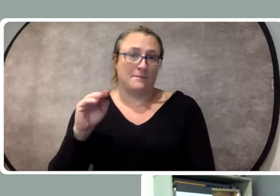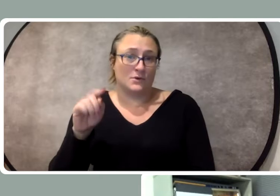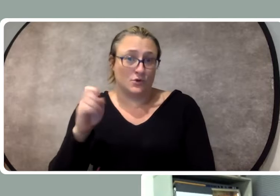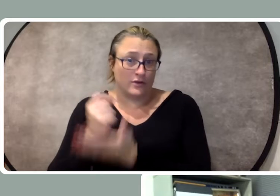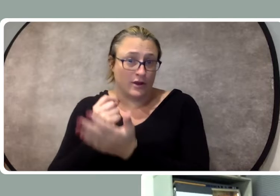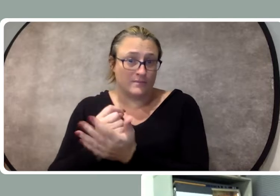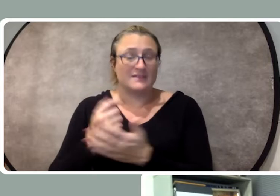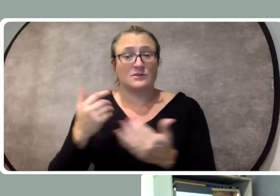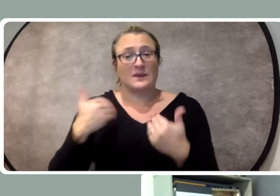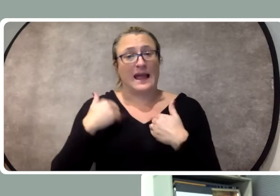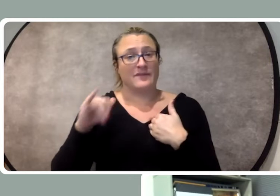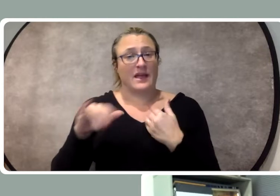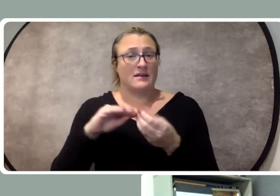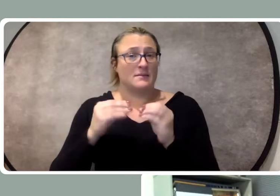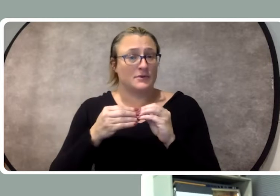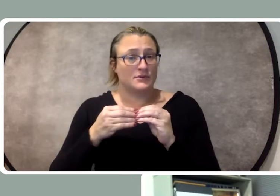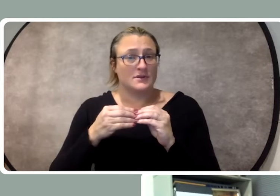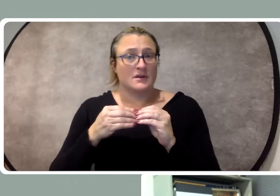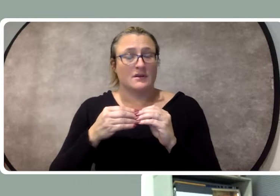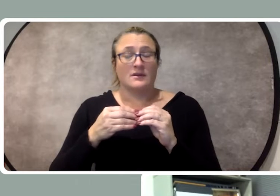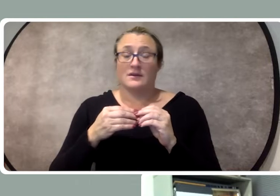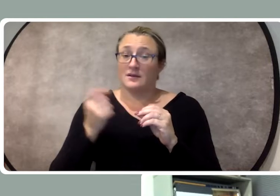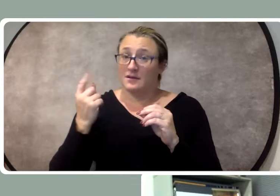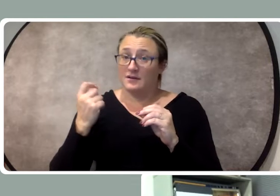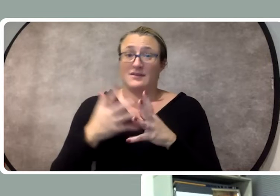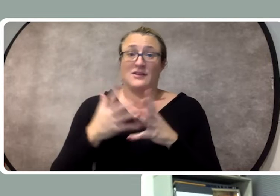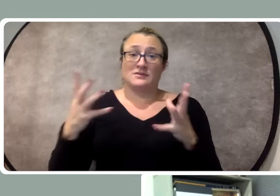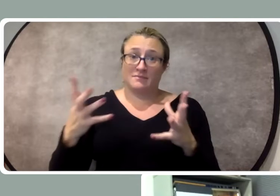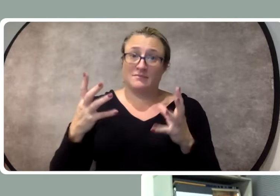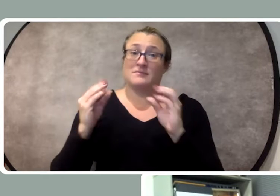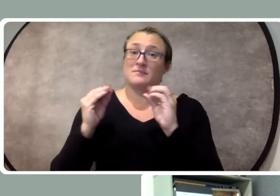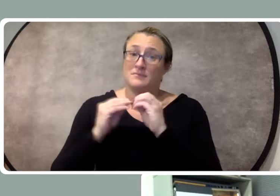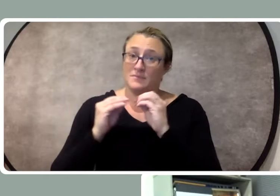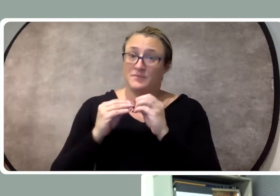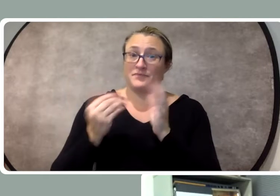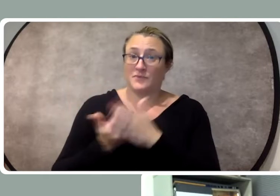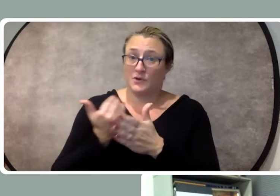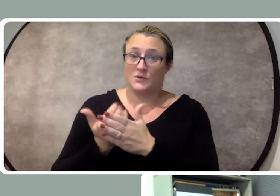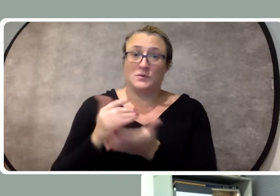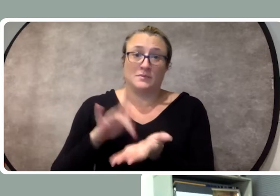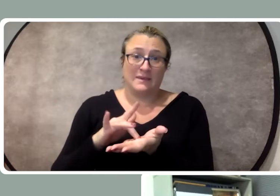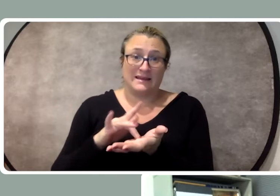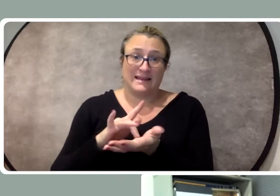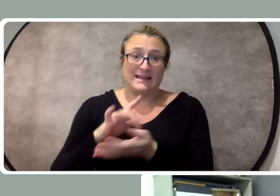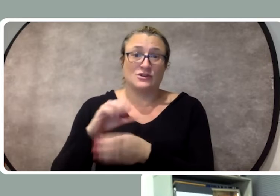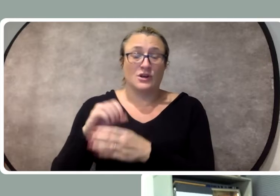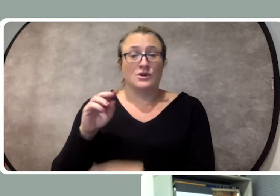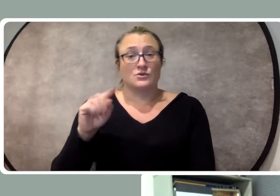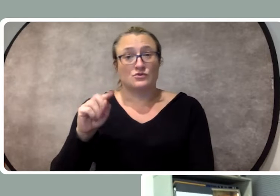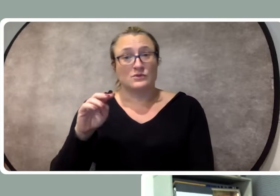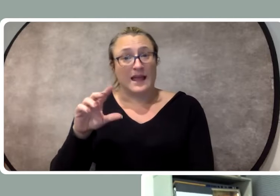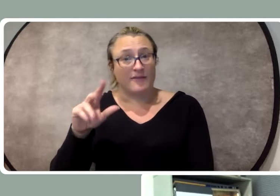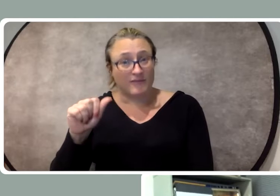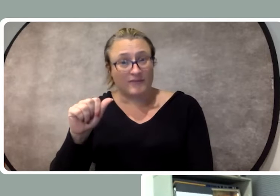numbers. And again, there are many new medications, again, also including Trodelvy and